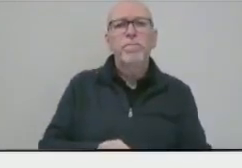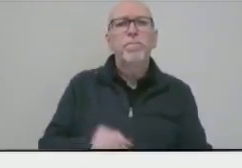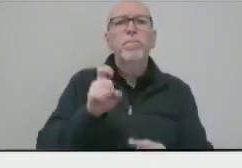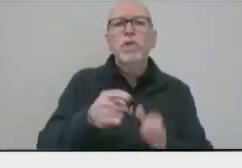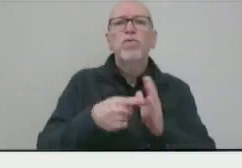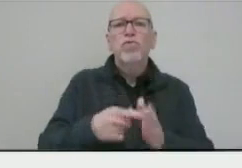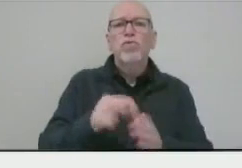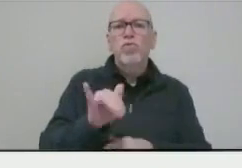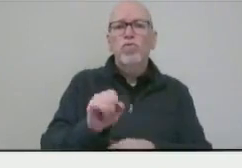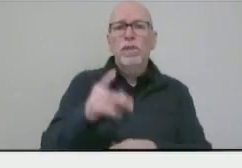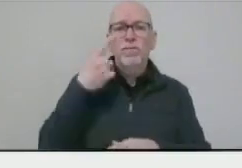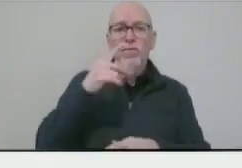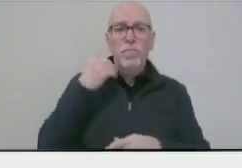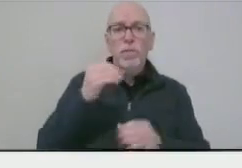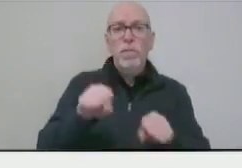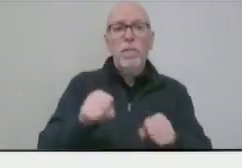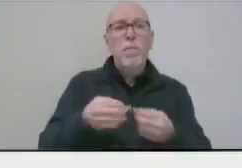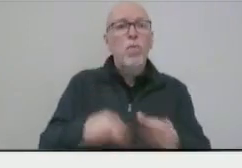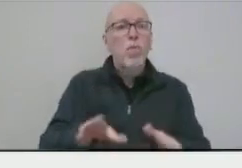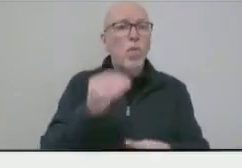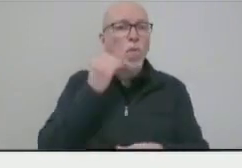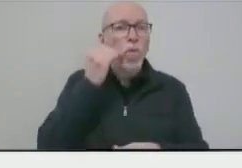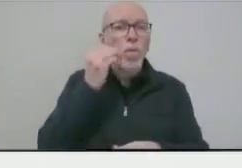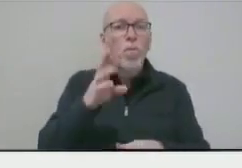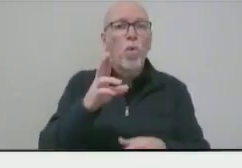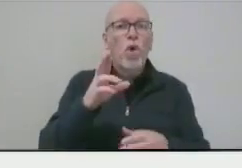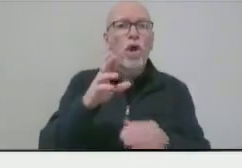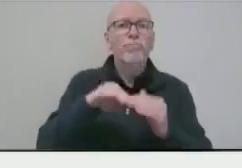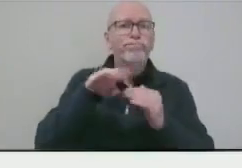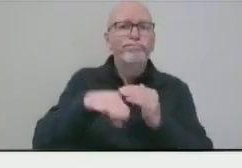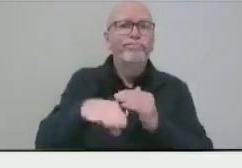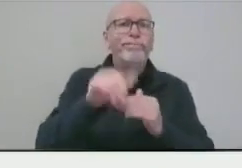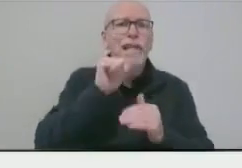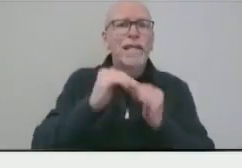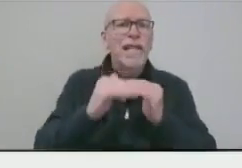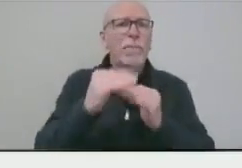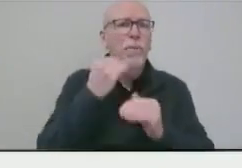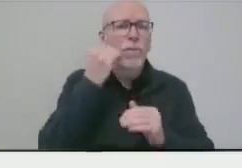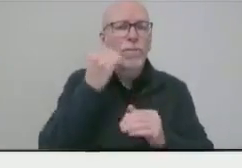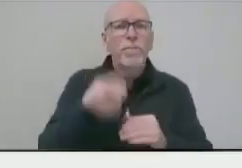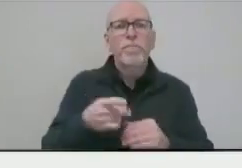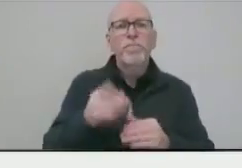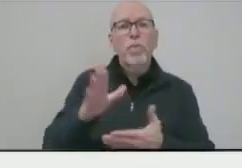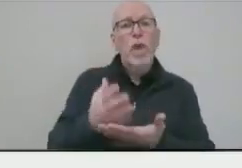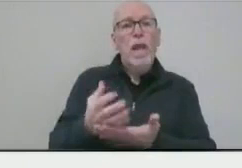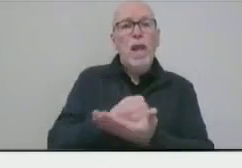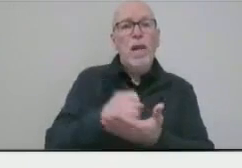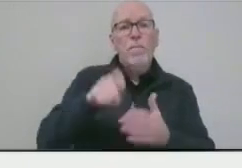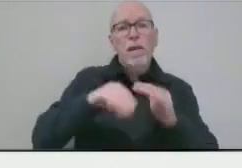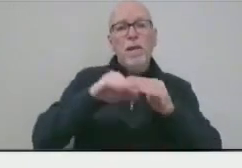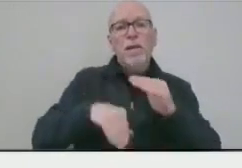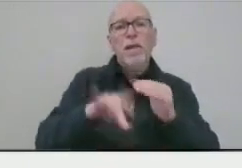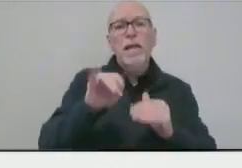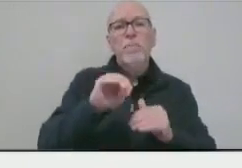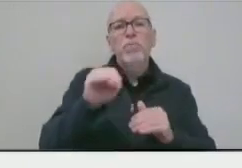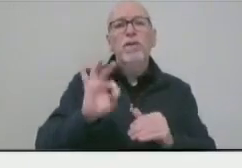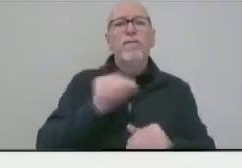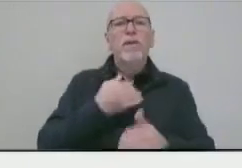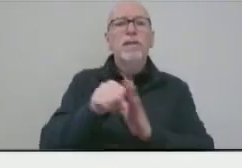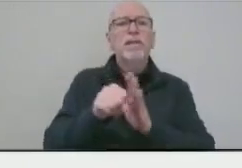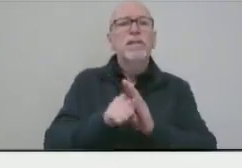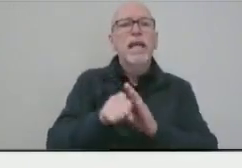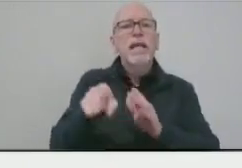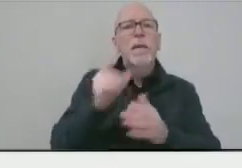risk of experiencing homelessness or housing instability, a household income at or below 80% of our state's area